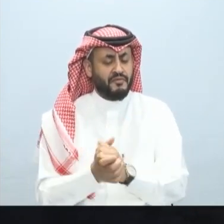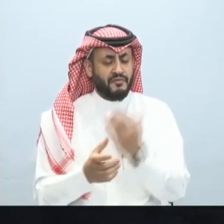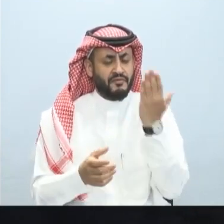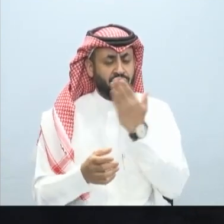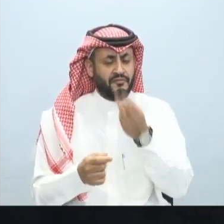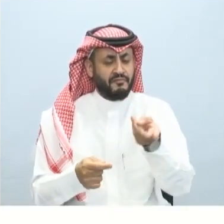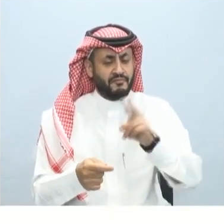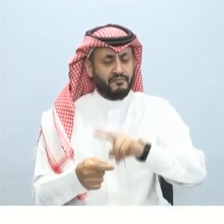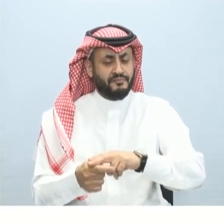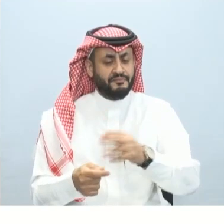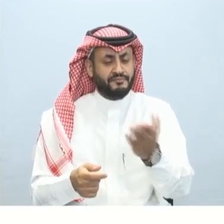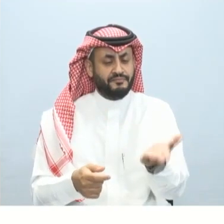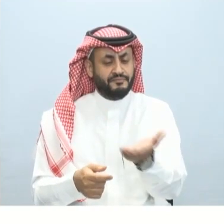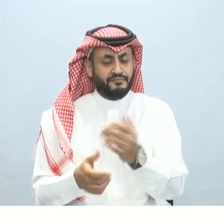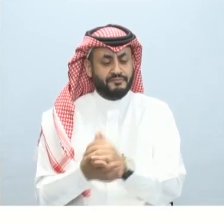it again.